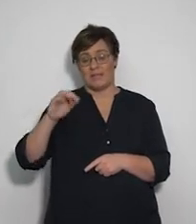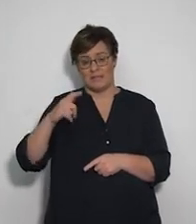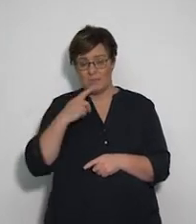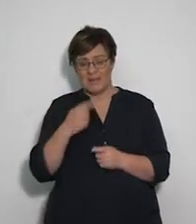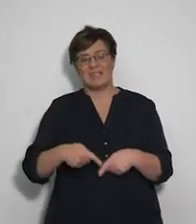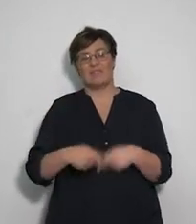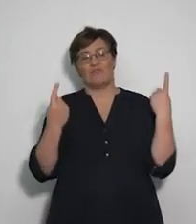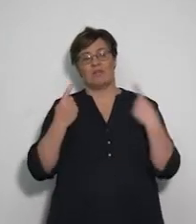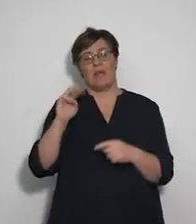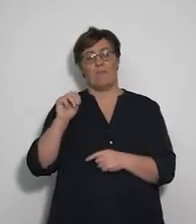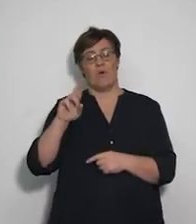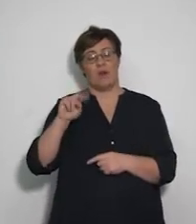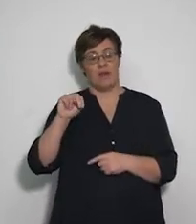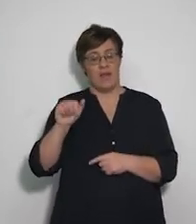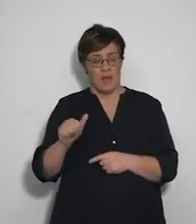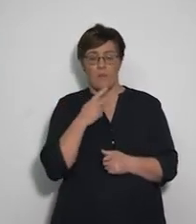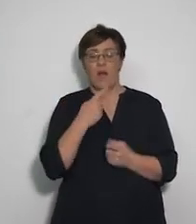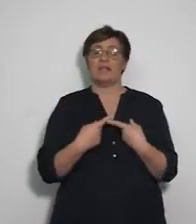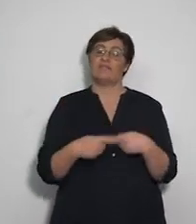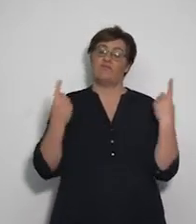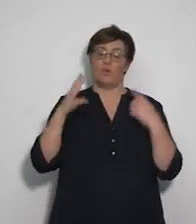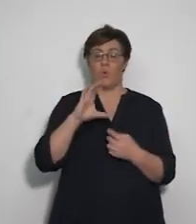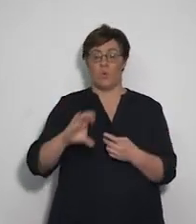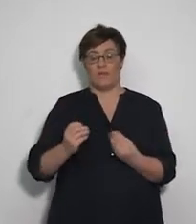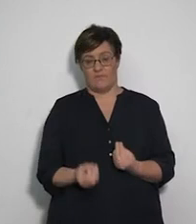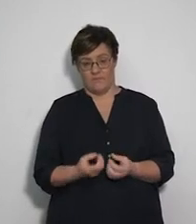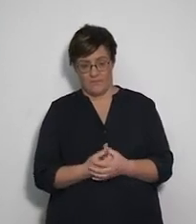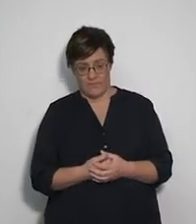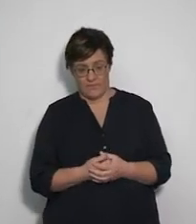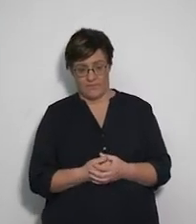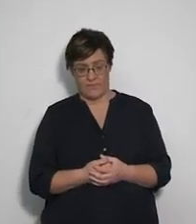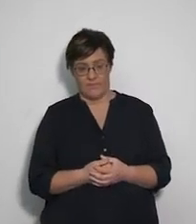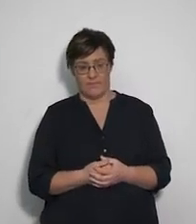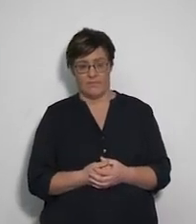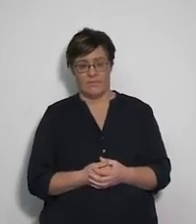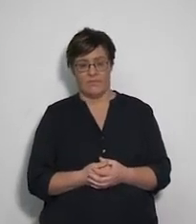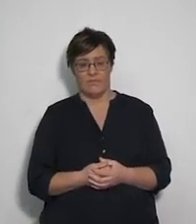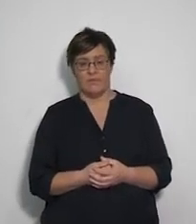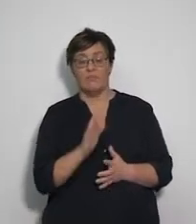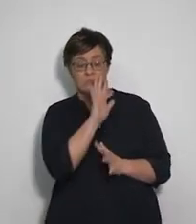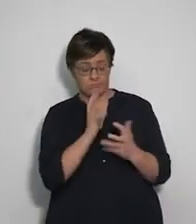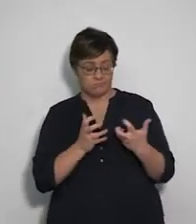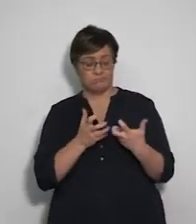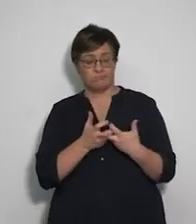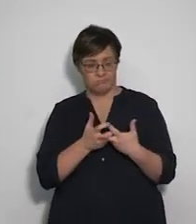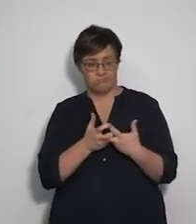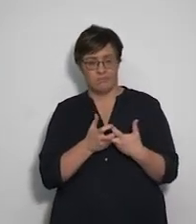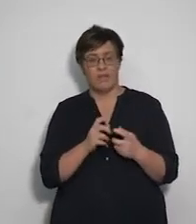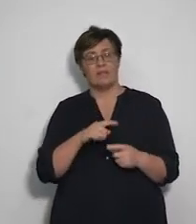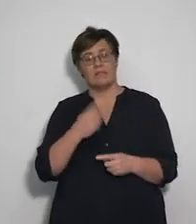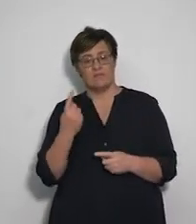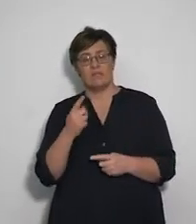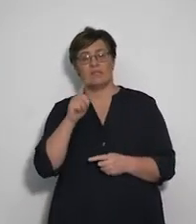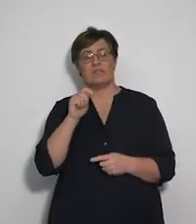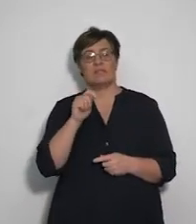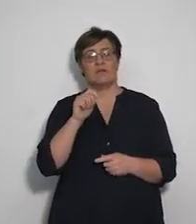different mRNA being produced, having a different code. Okay, this will match with a different